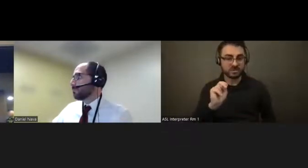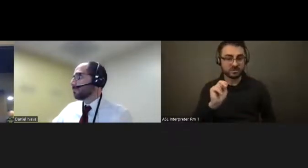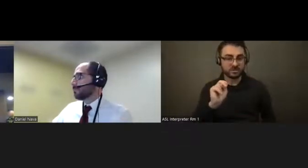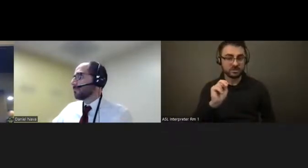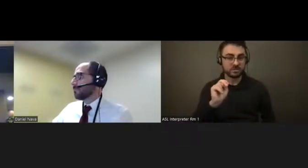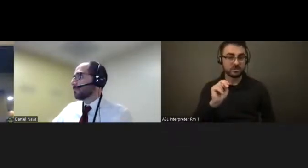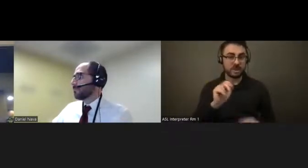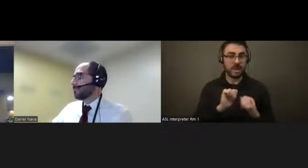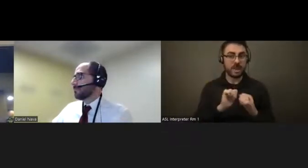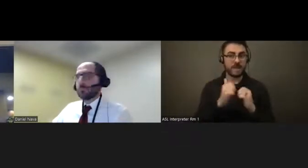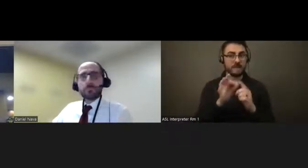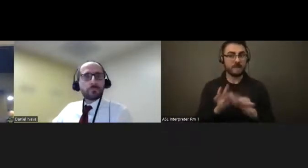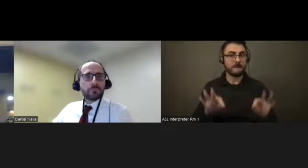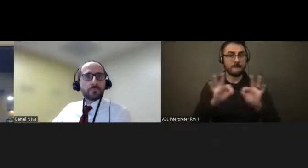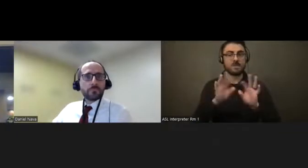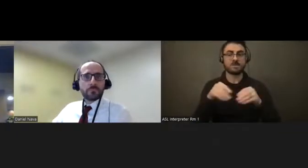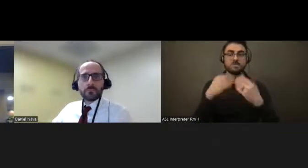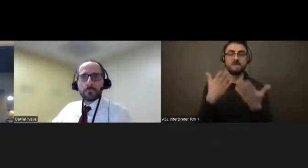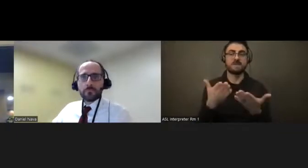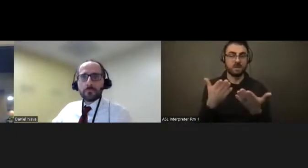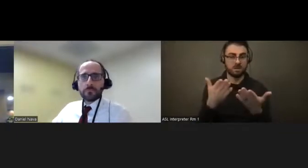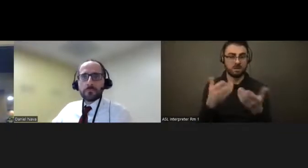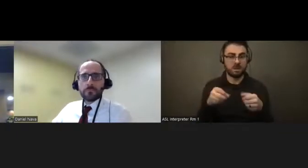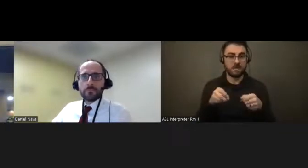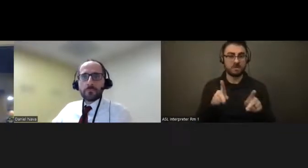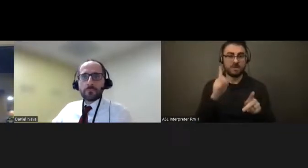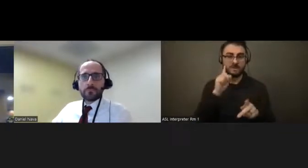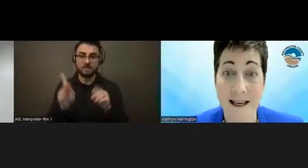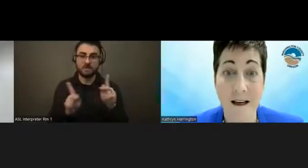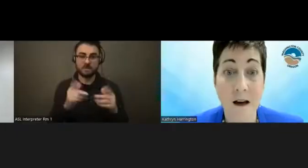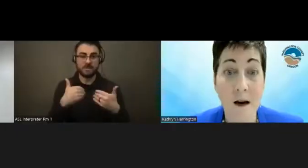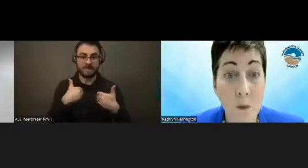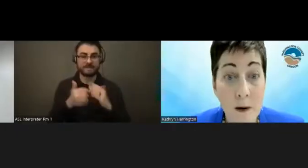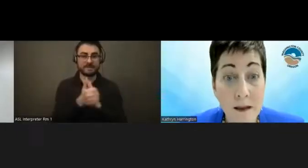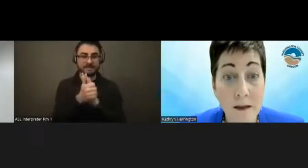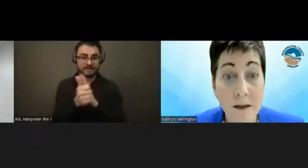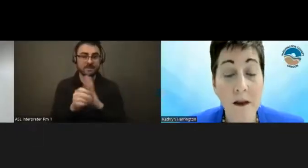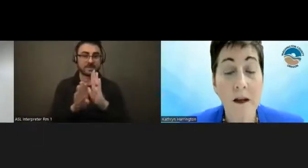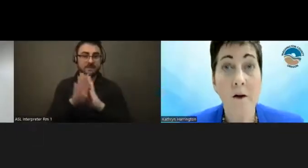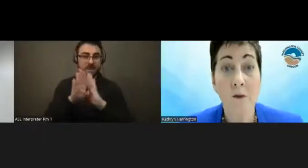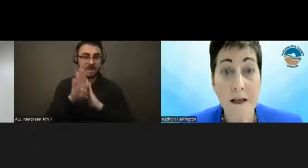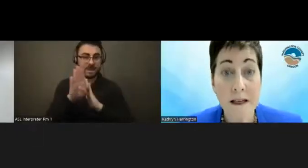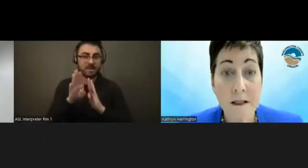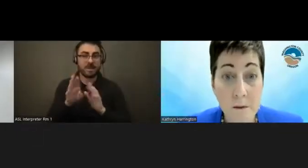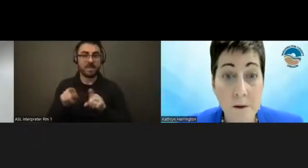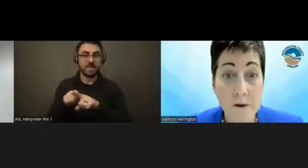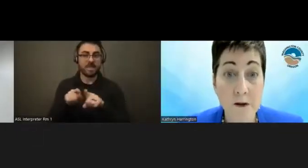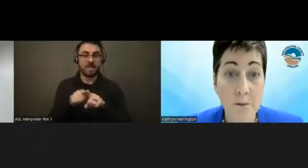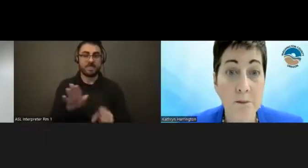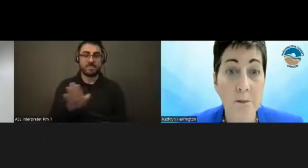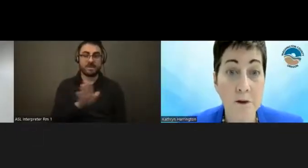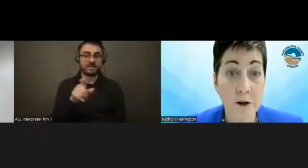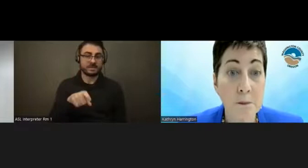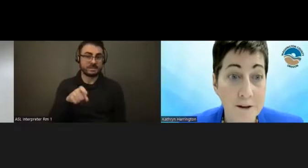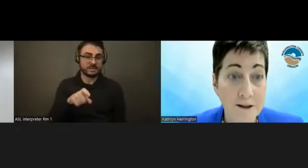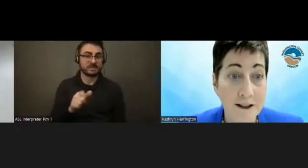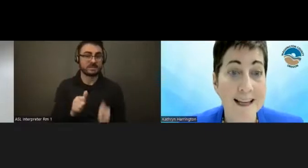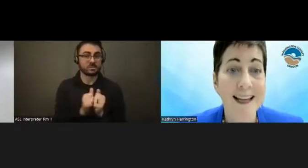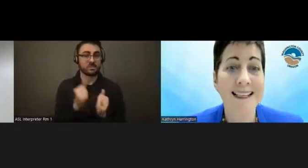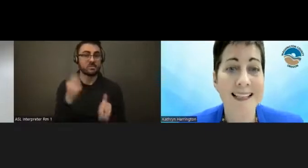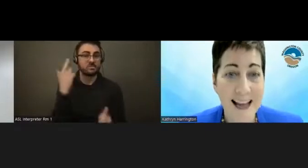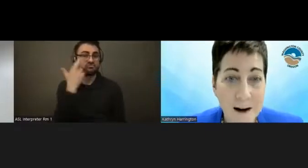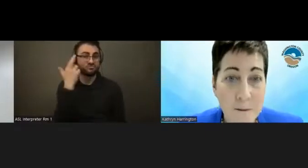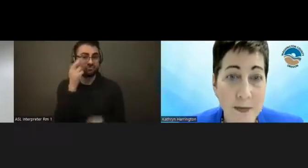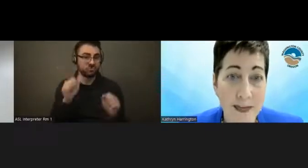opportunity of the skill development and the support that they need with reasonable